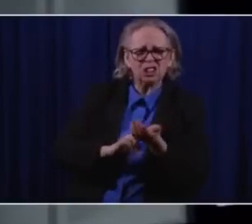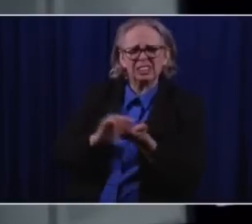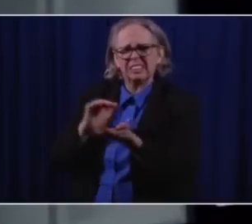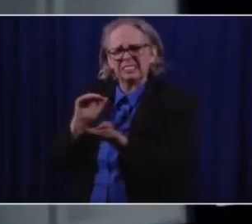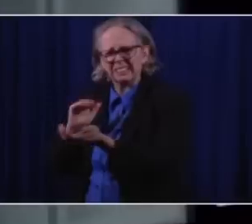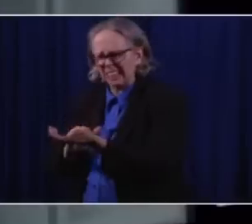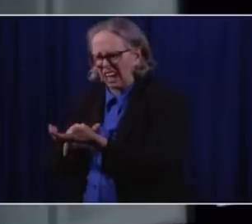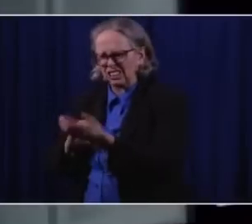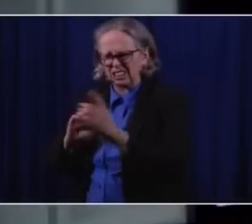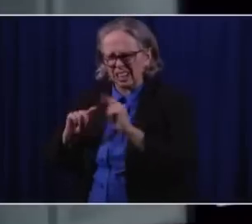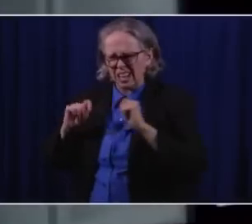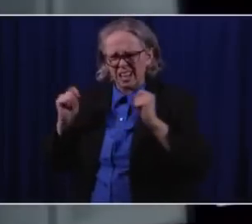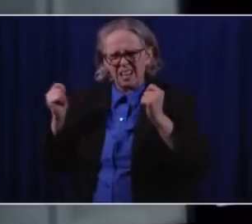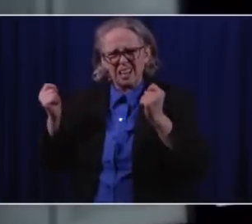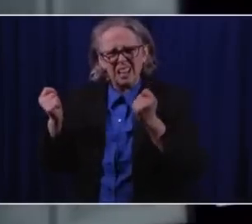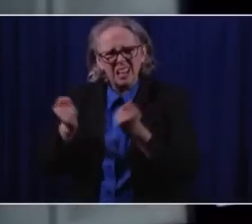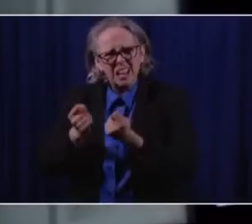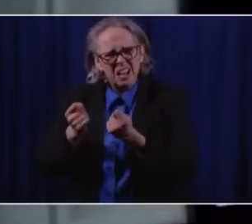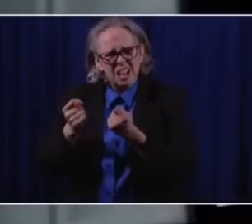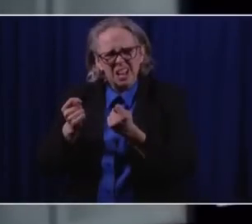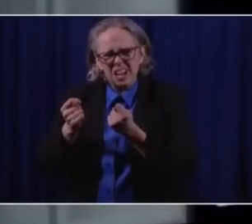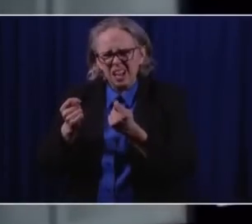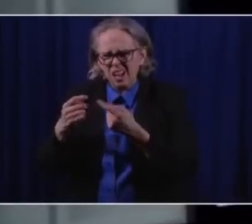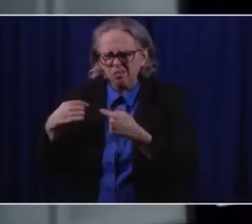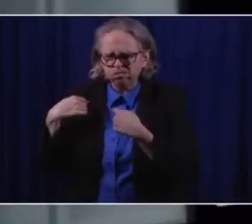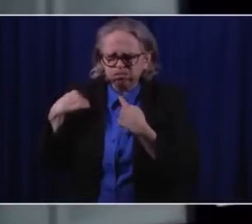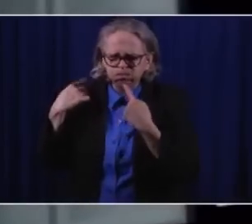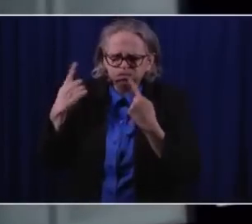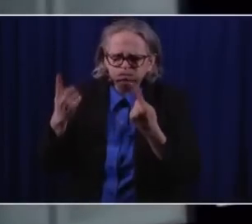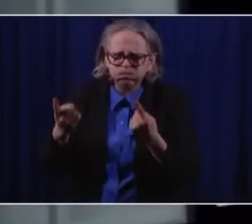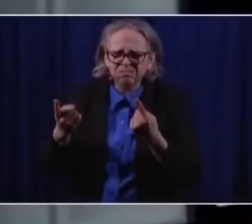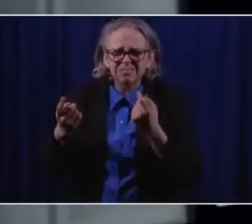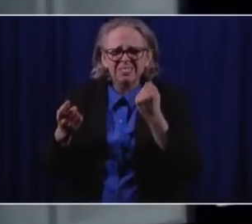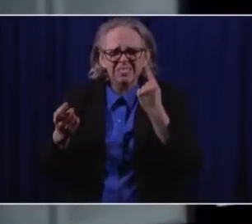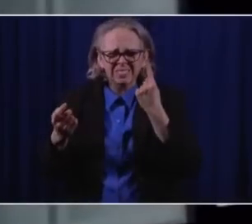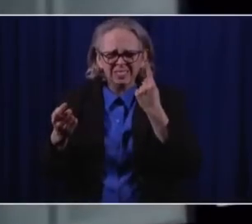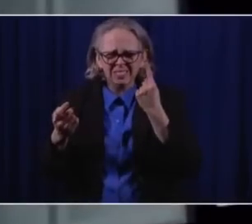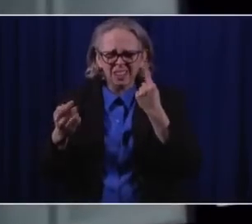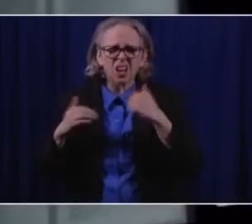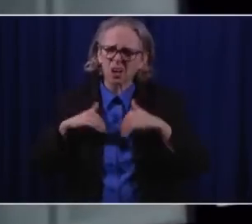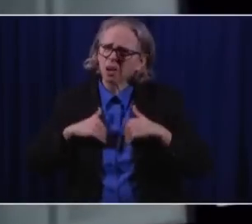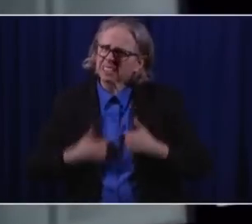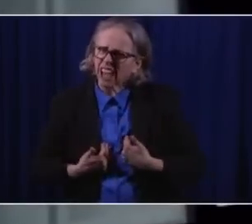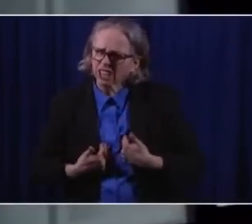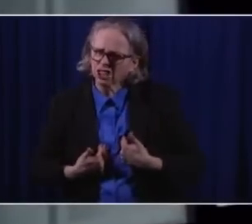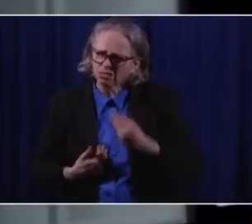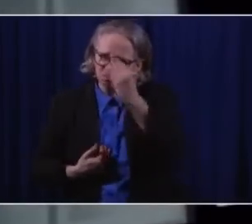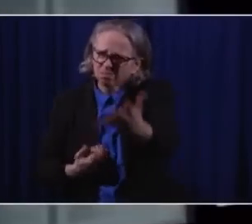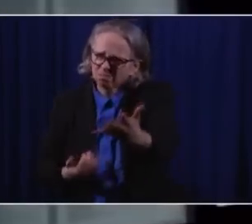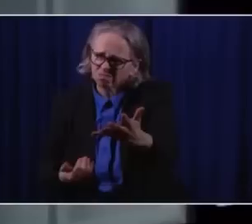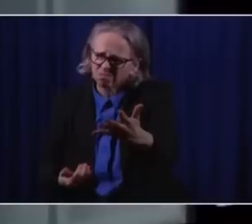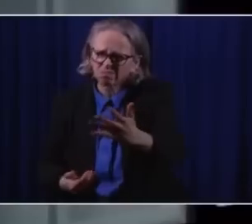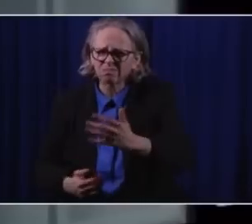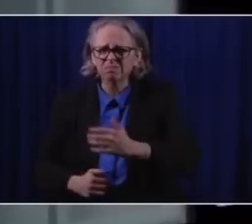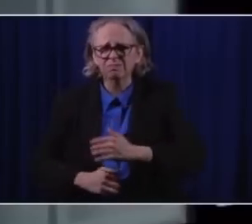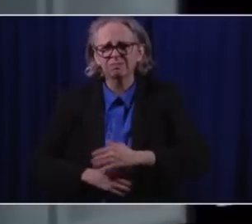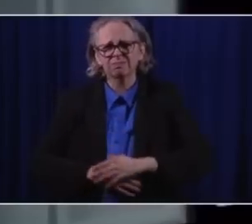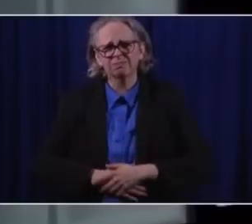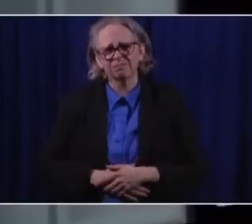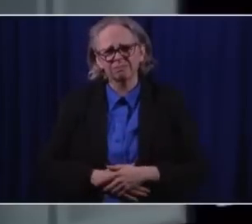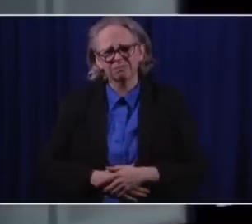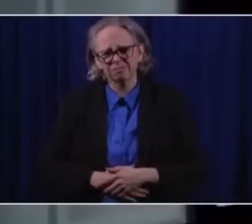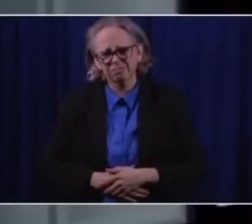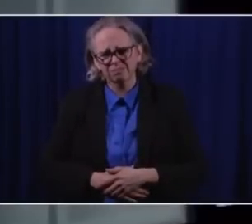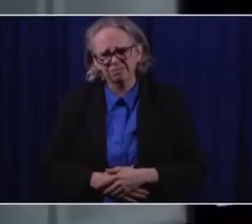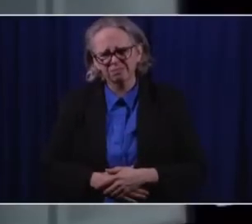team effort for sure, but we're tired. Patients it takes a lot to communicate with